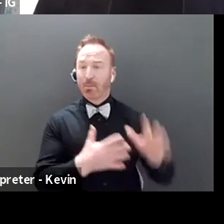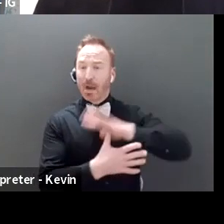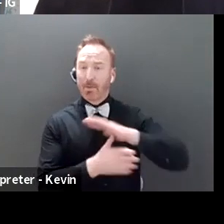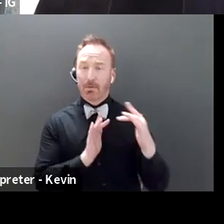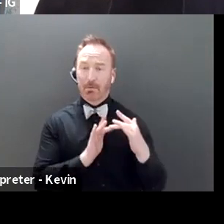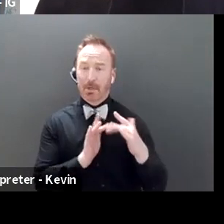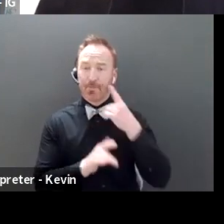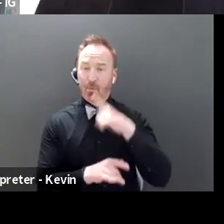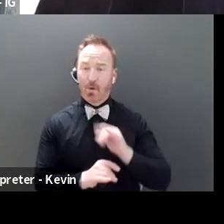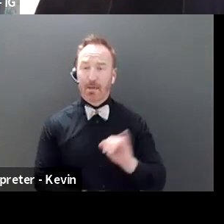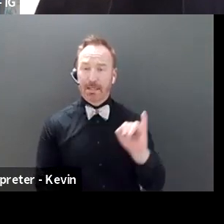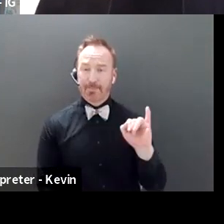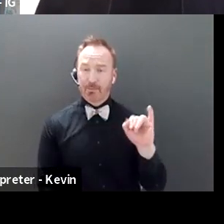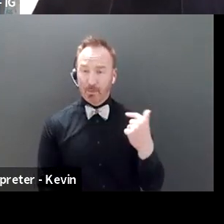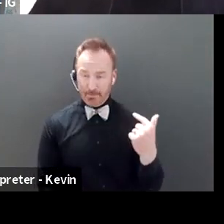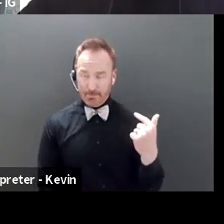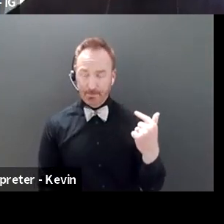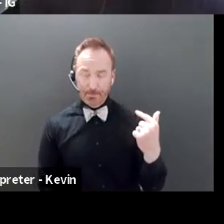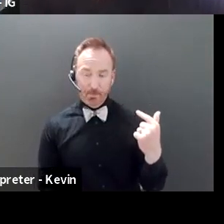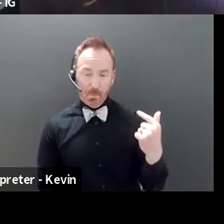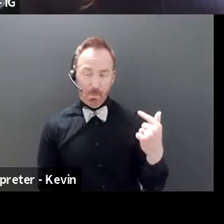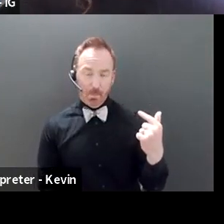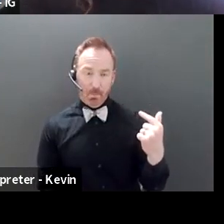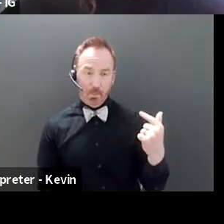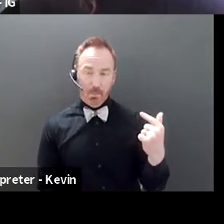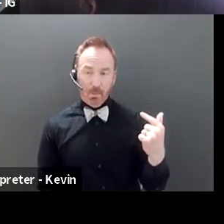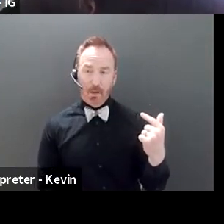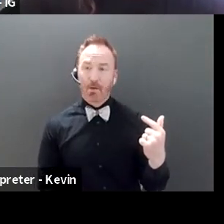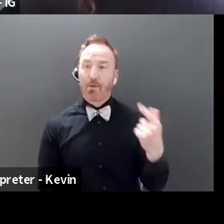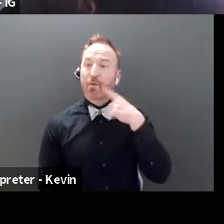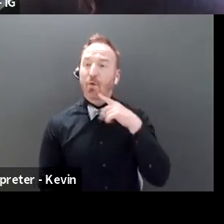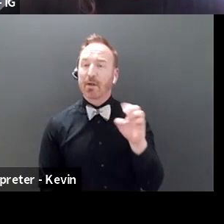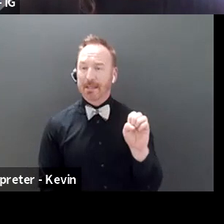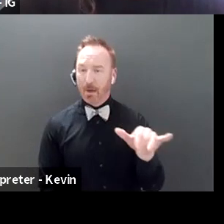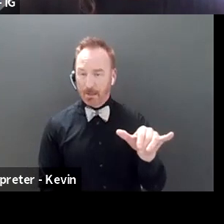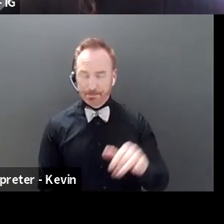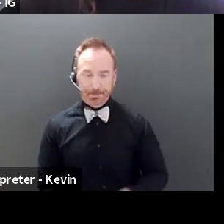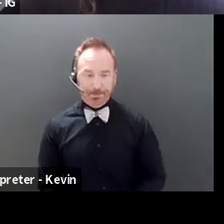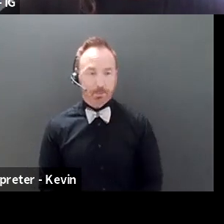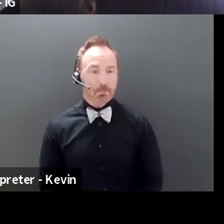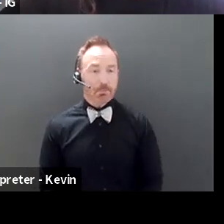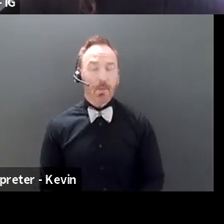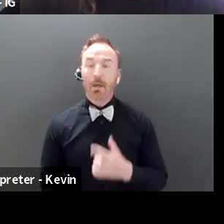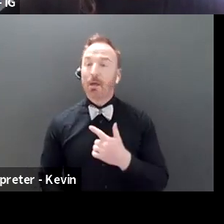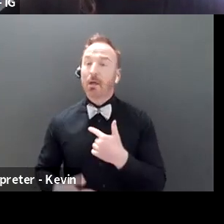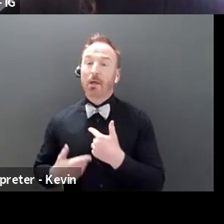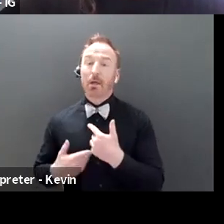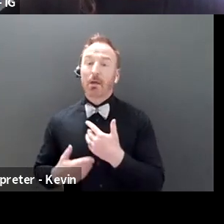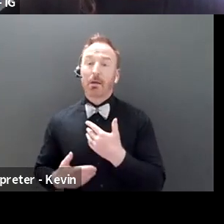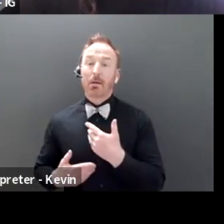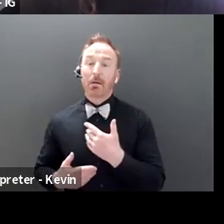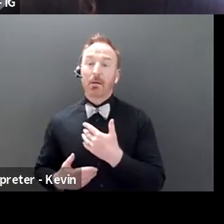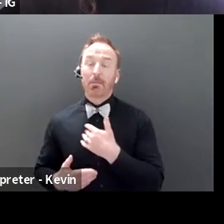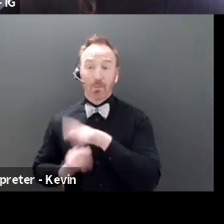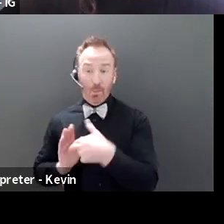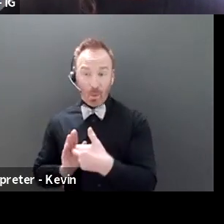for Innovation Guelph for EY. So my role, I work in